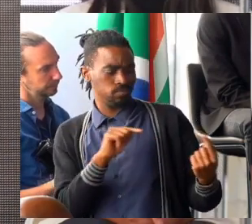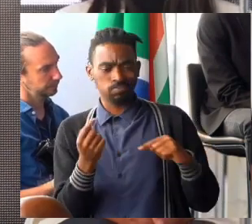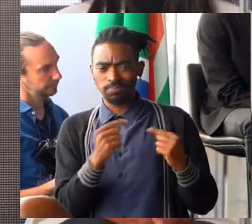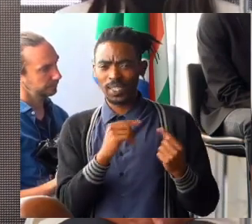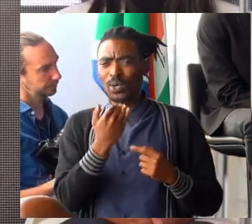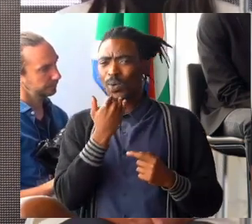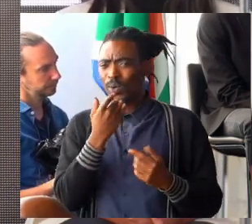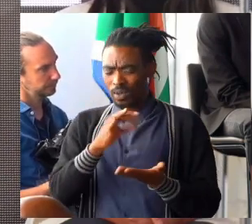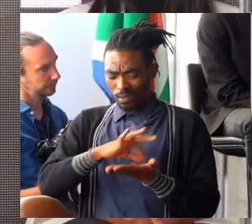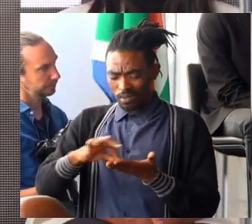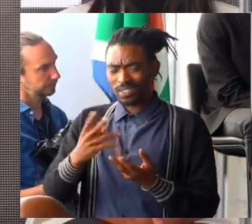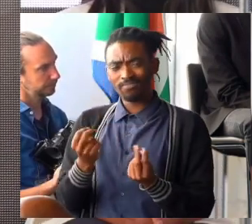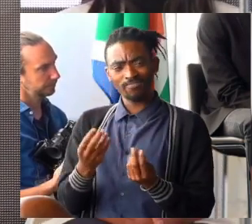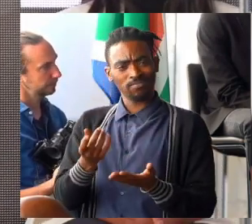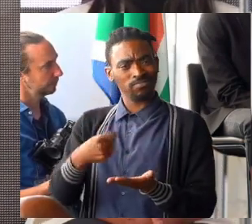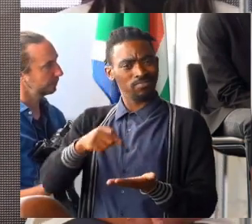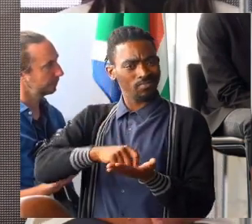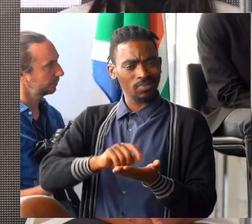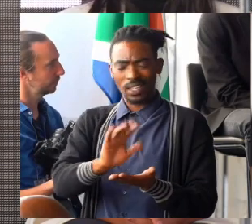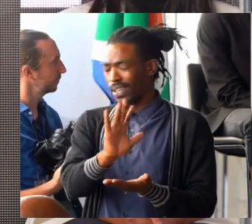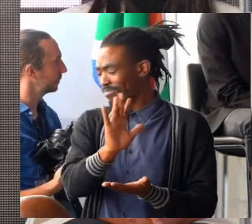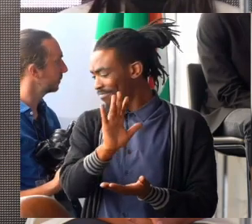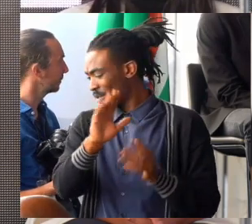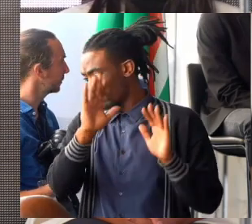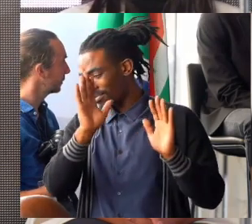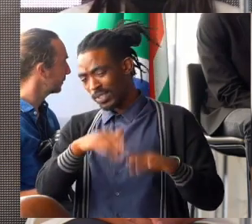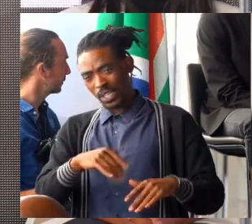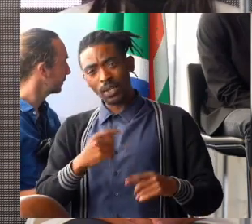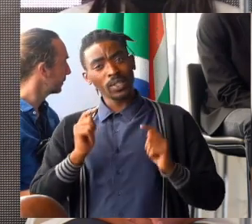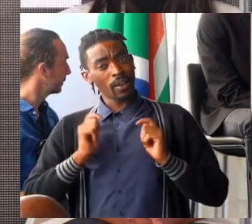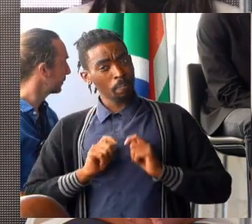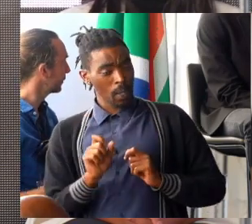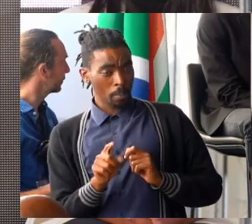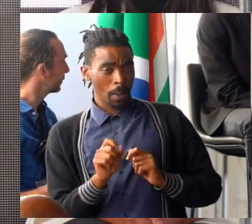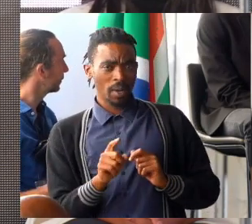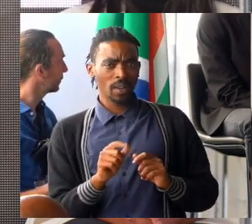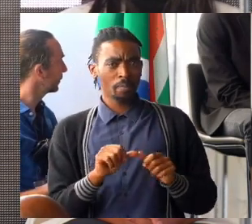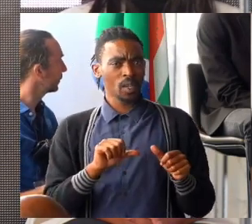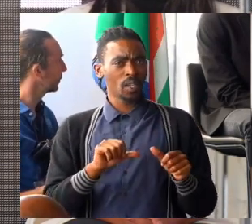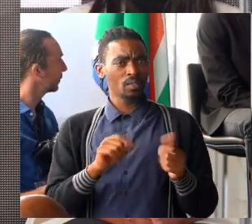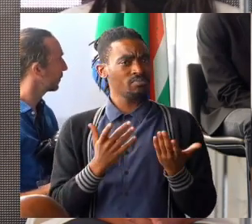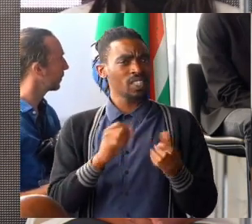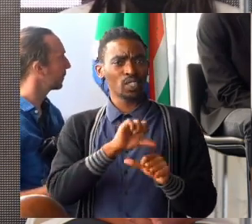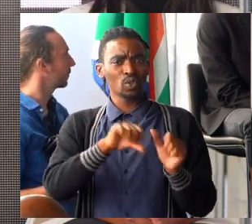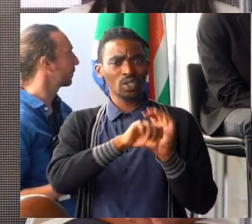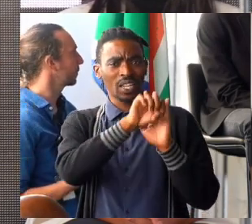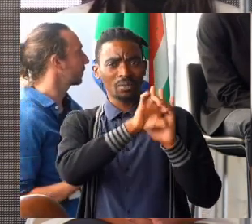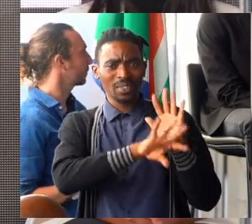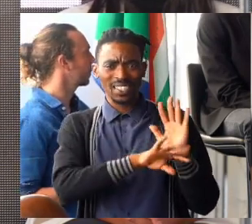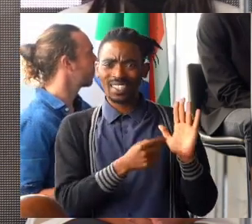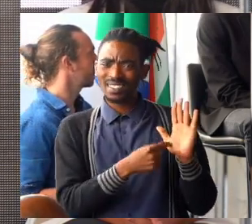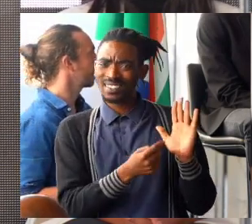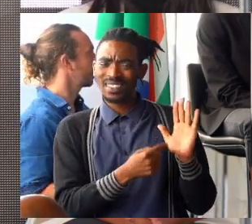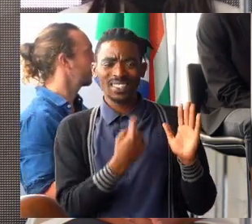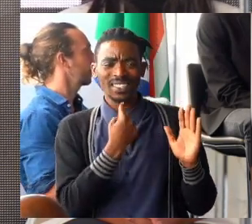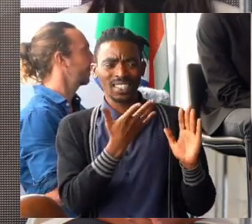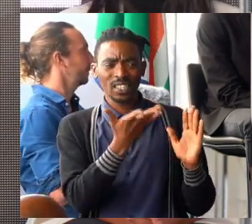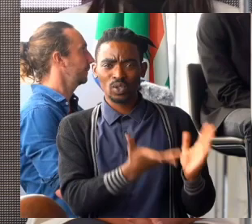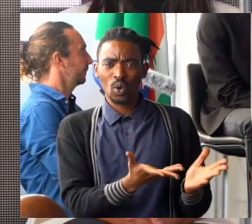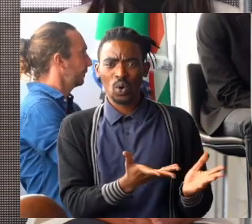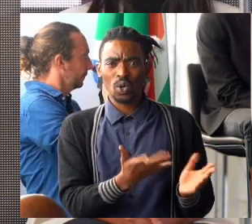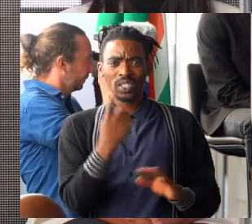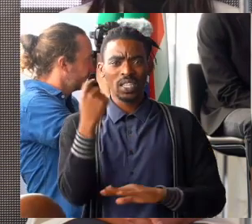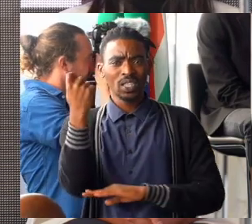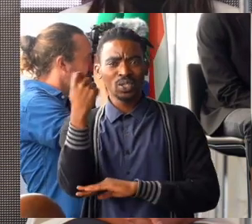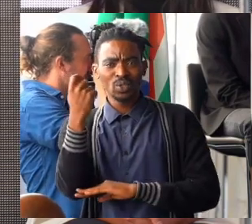renewable contracts. That's what this thing has been about. If you go on social media, that's what it's reduced to. But rural subsistence farmers are losing